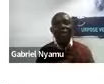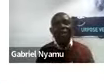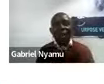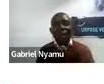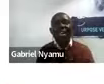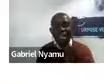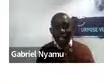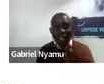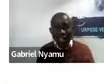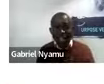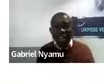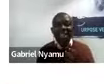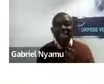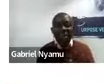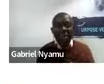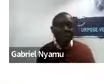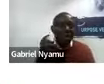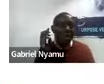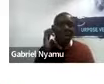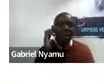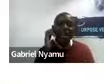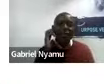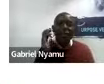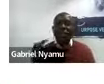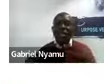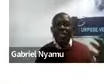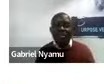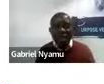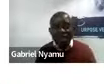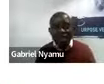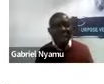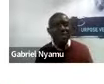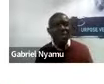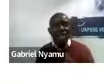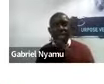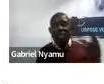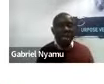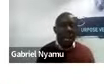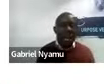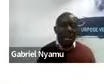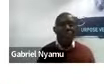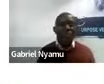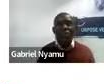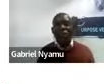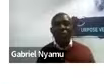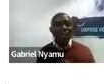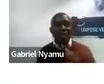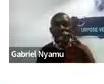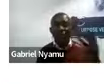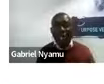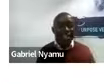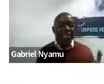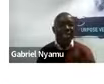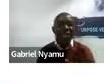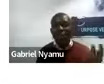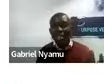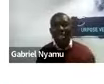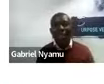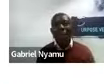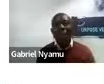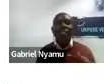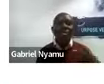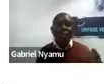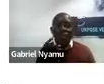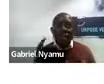to affirm whether really this is the purpose. My mother had to go in the street sometimes, is beaten up, by police and all those